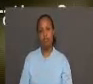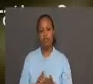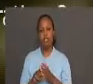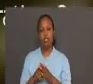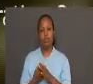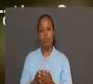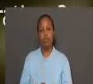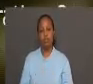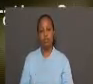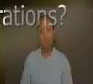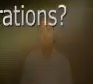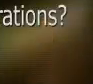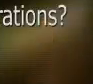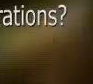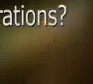Begin.